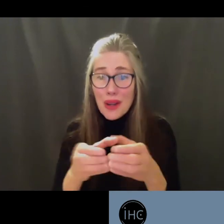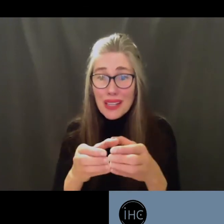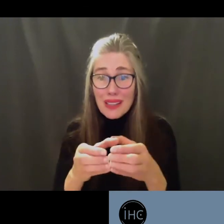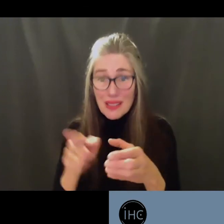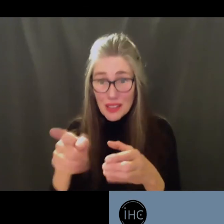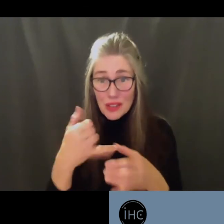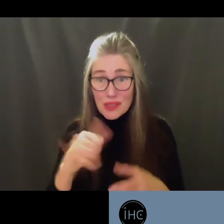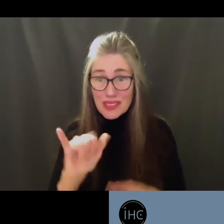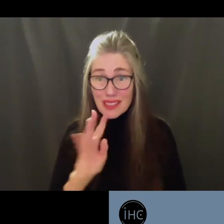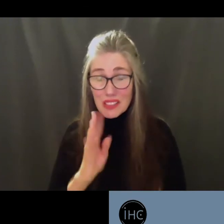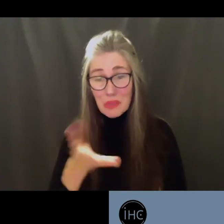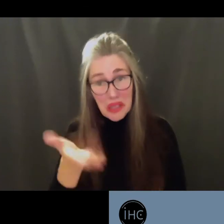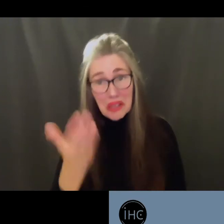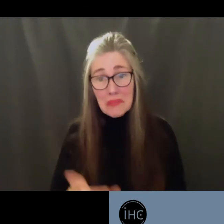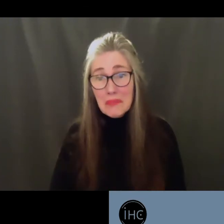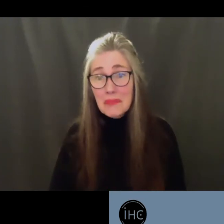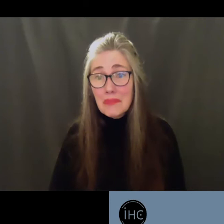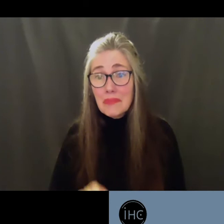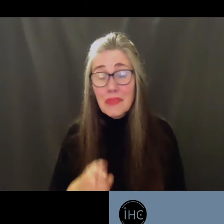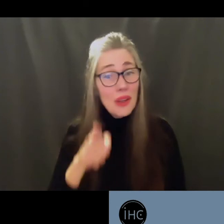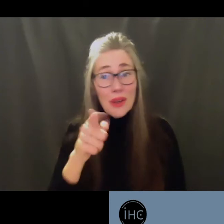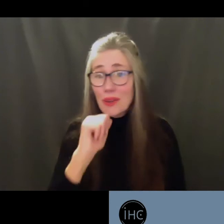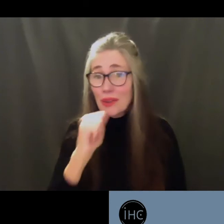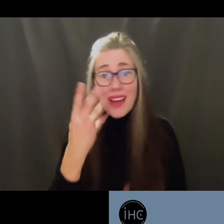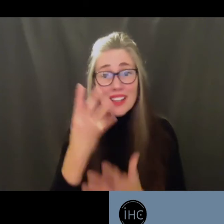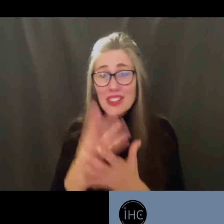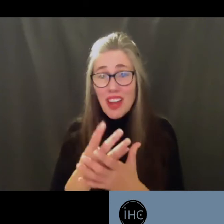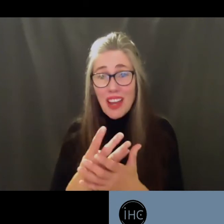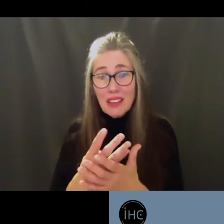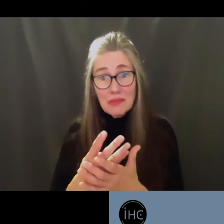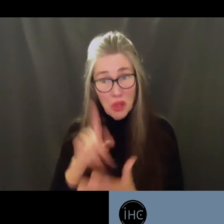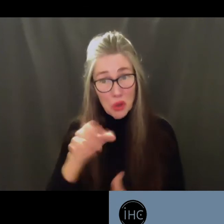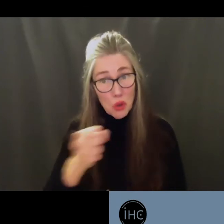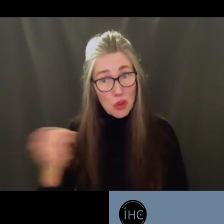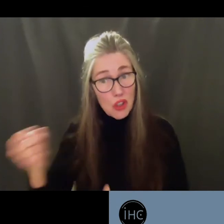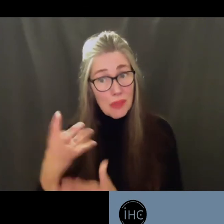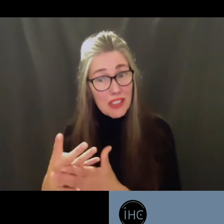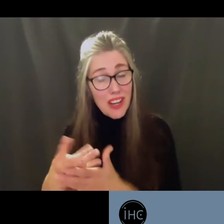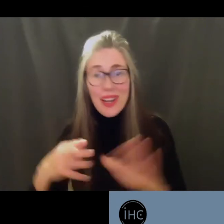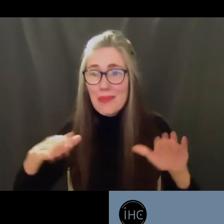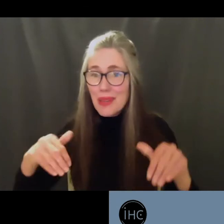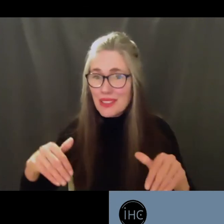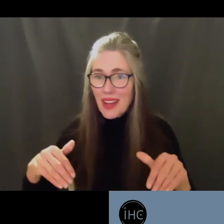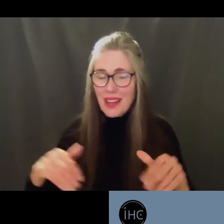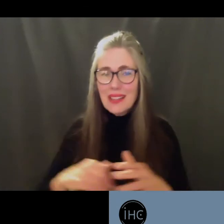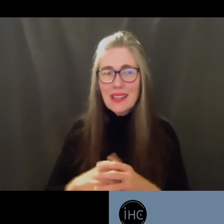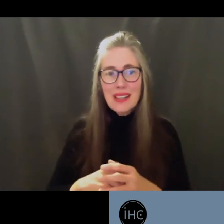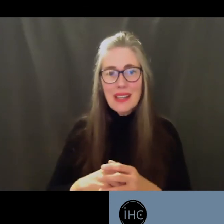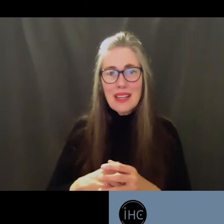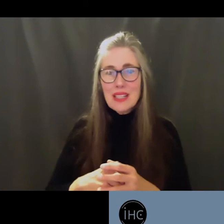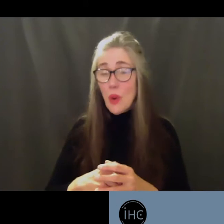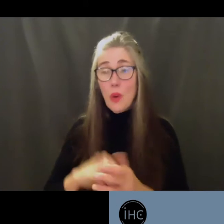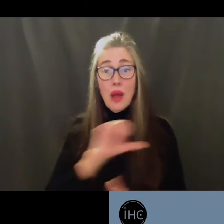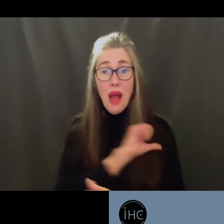not. So authoritarianism doesn't work that way anymore. I mean, people still go to jail, but you don't have the one party